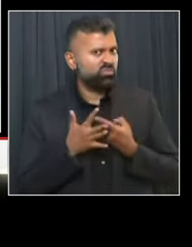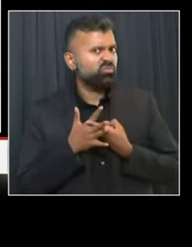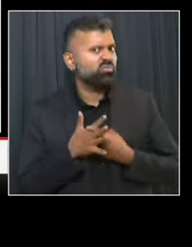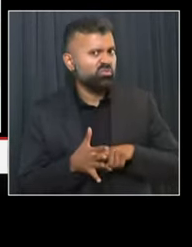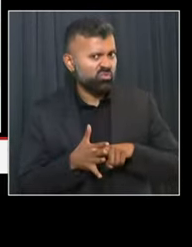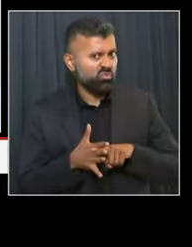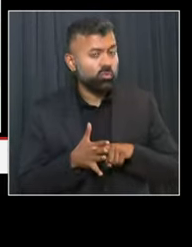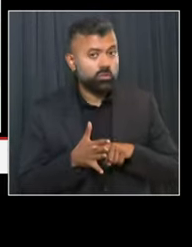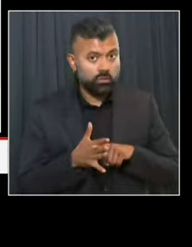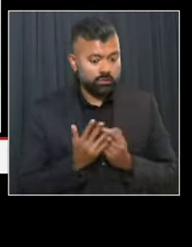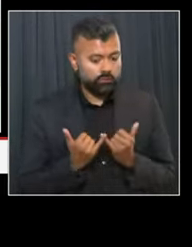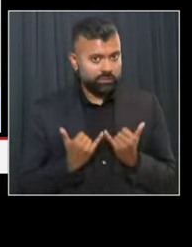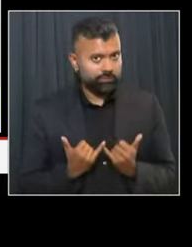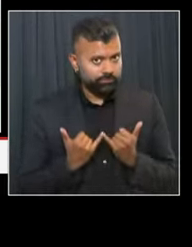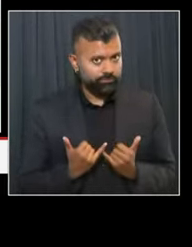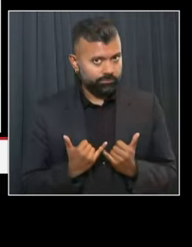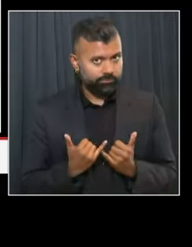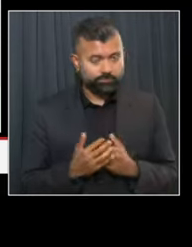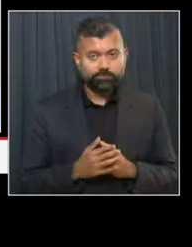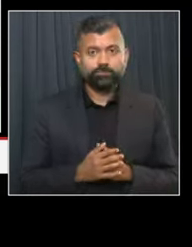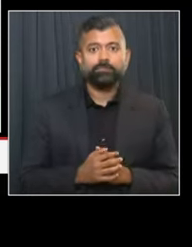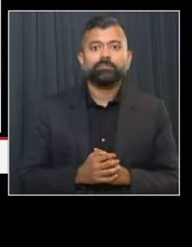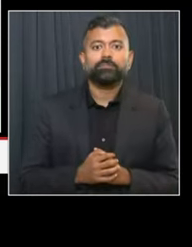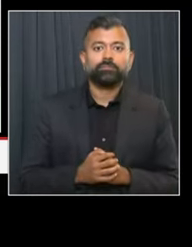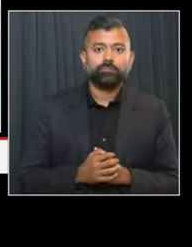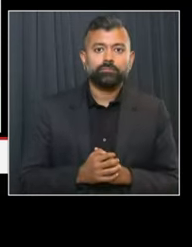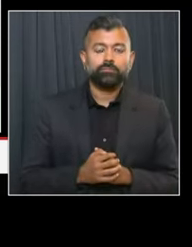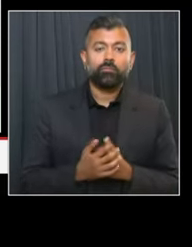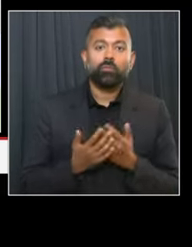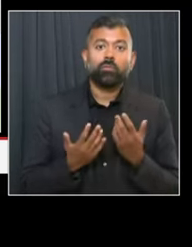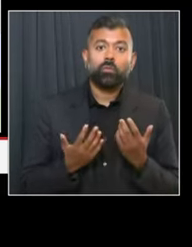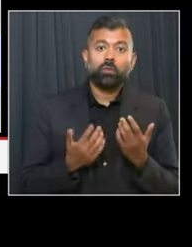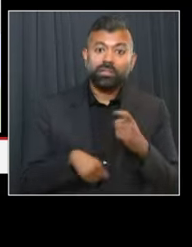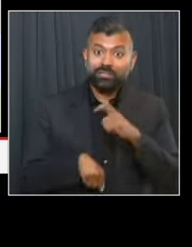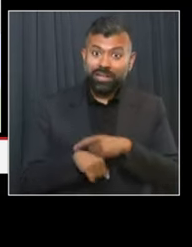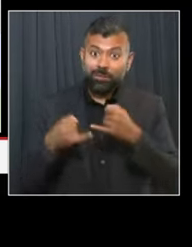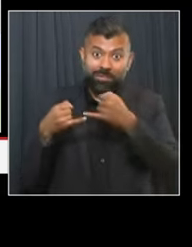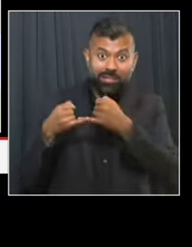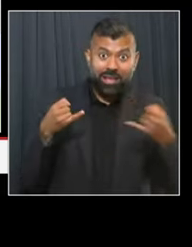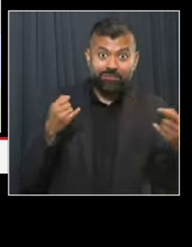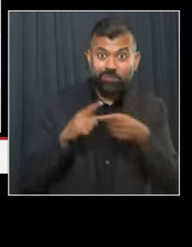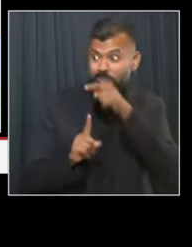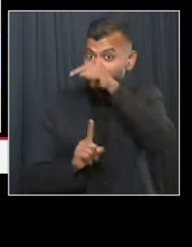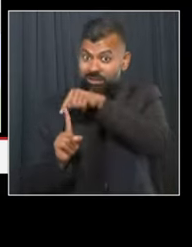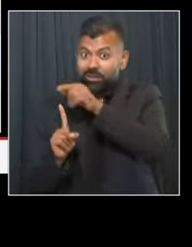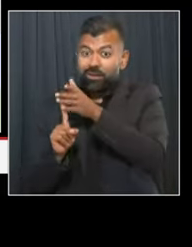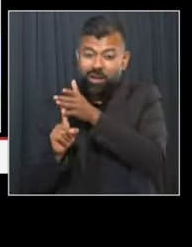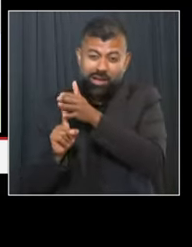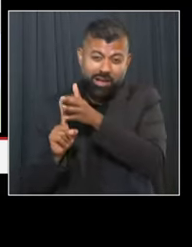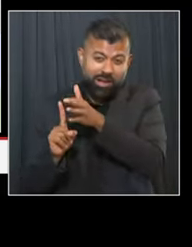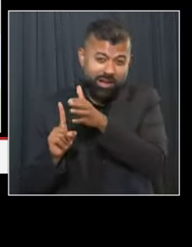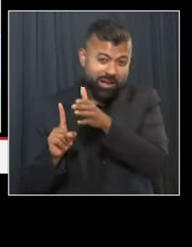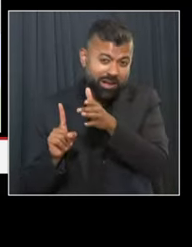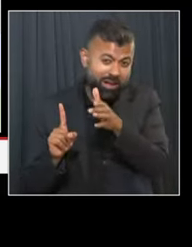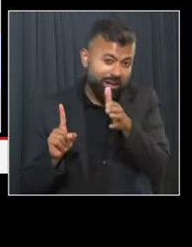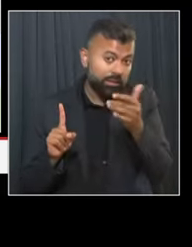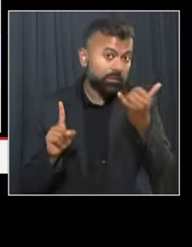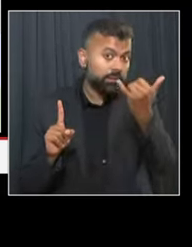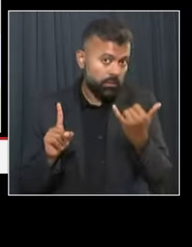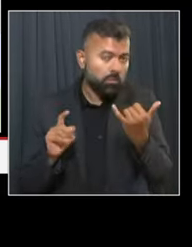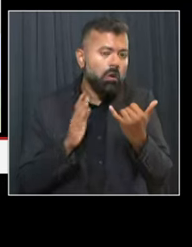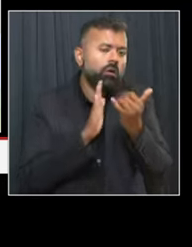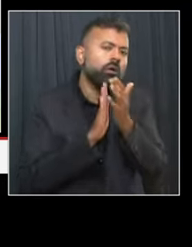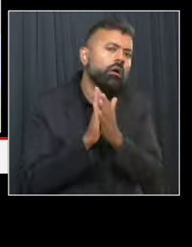And on the next slide, so that's the process. Jenny will talk through the math of how we actually complied with the CR. Thank